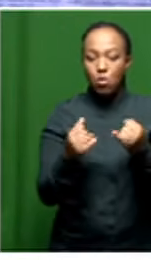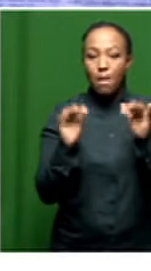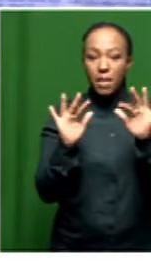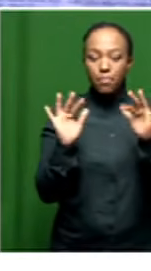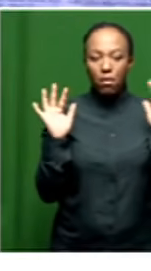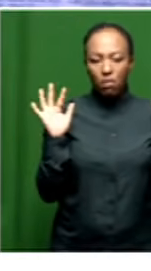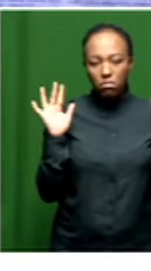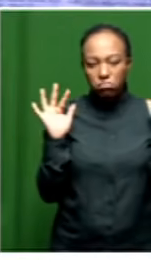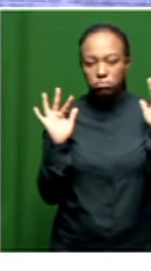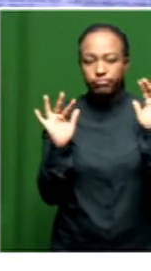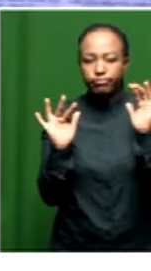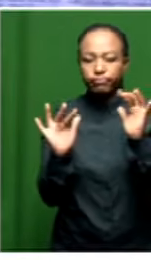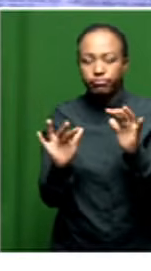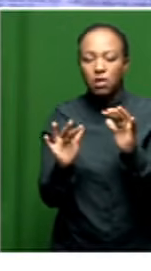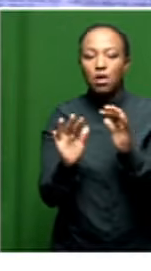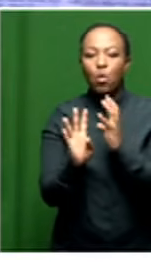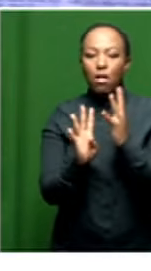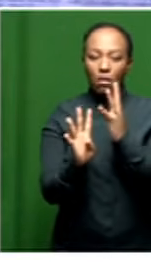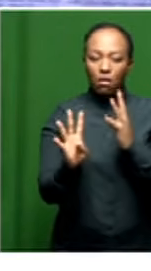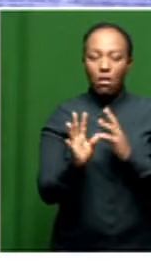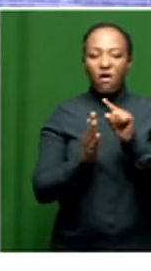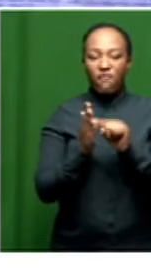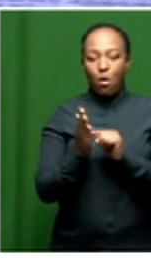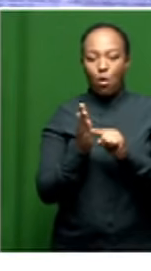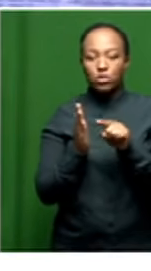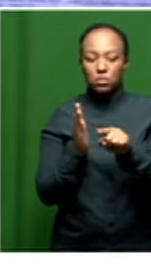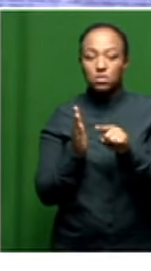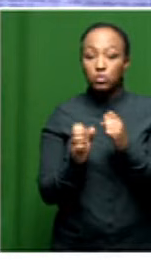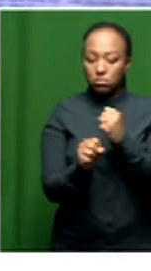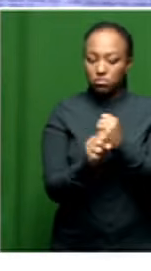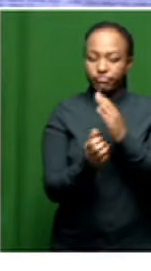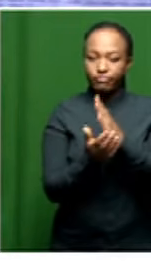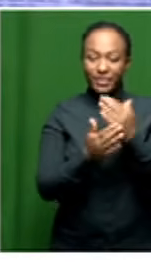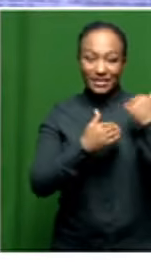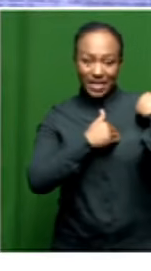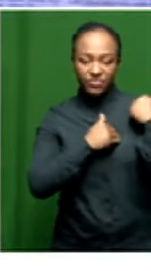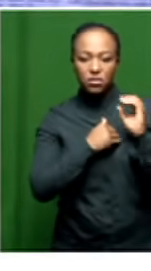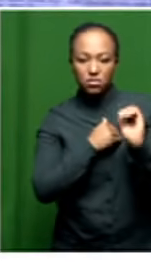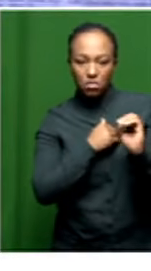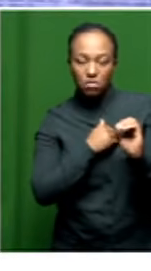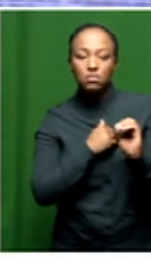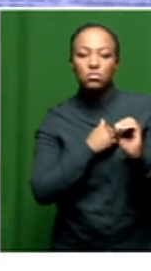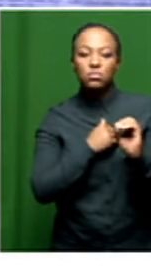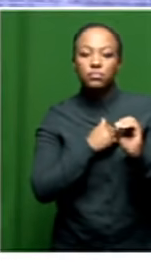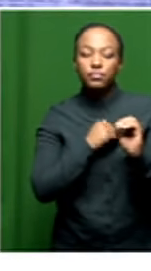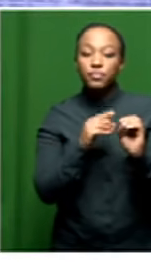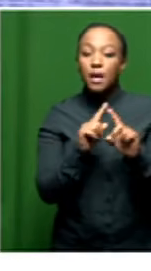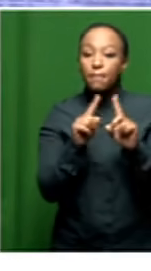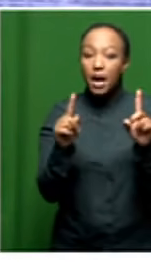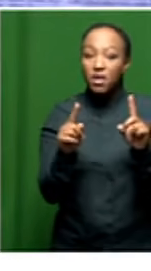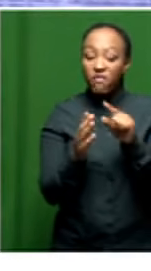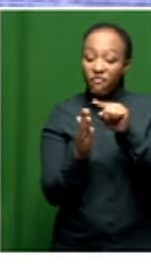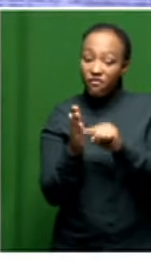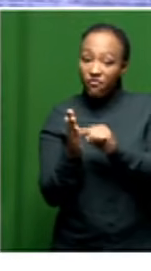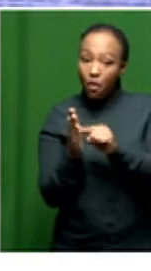large number of people together for voting, to make sure that there is safety, to make sure that there is safety not only for the